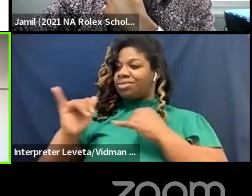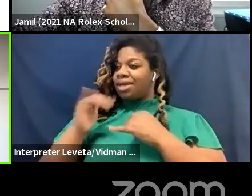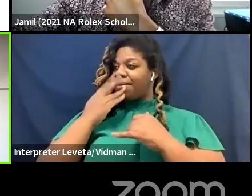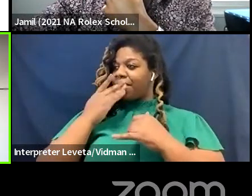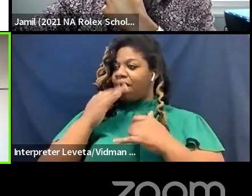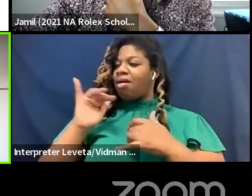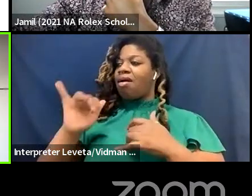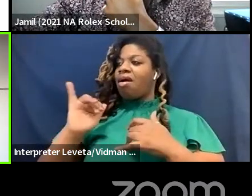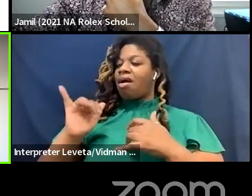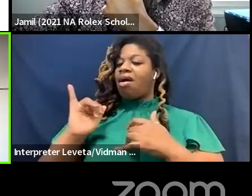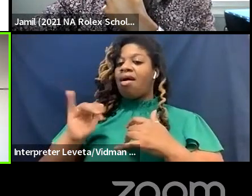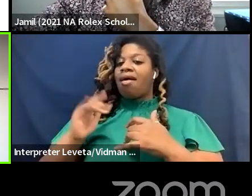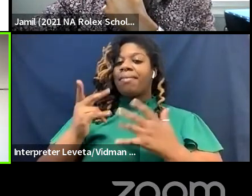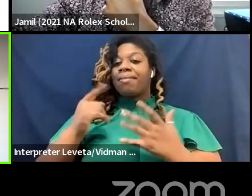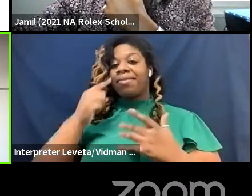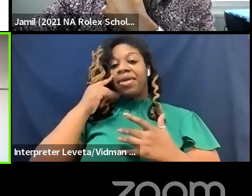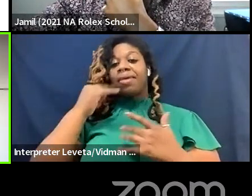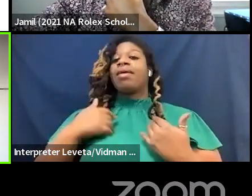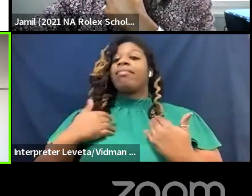doing something like scuba diving.